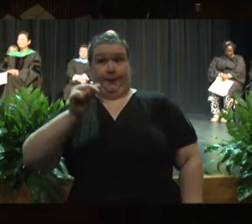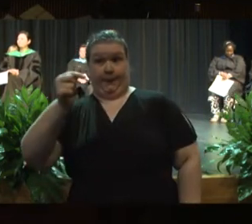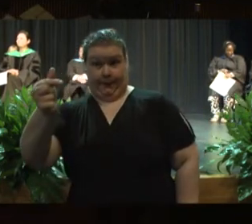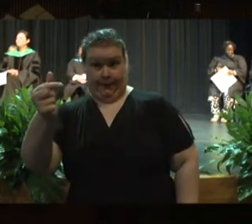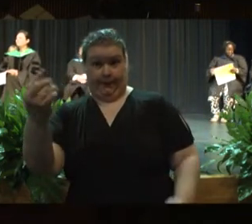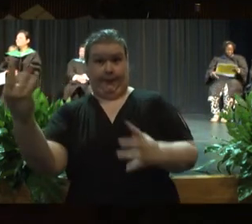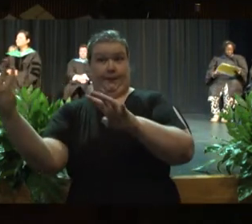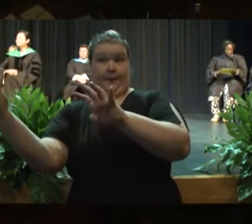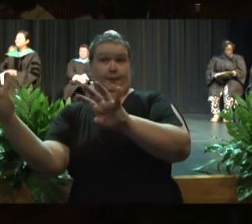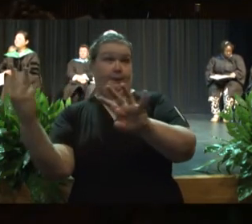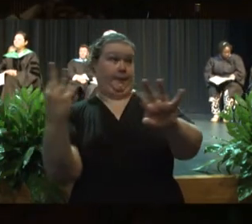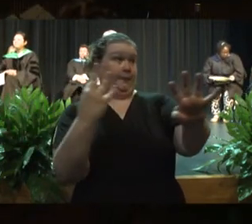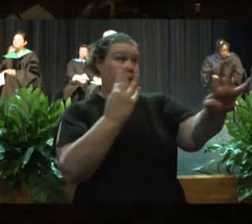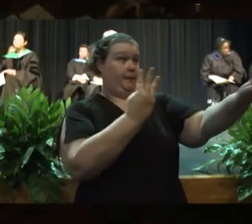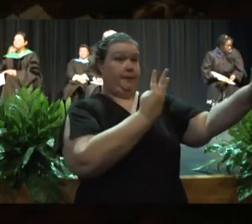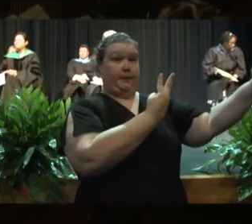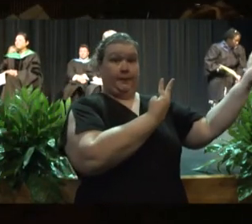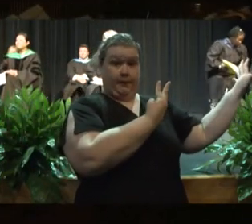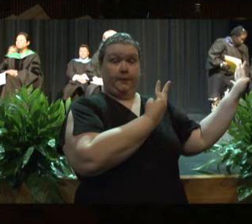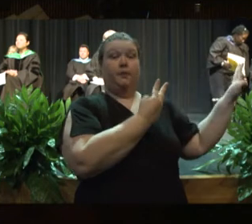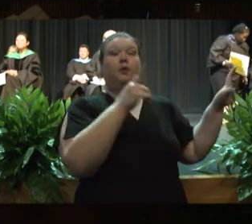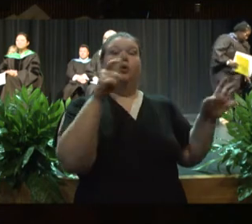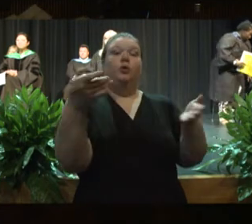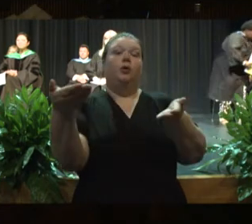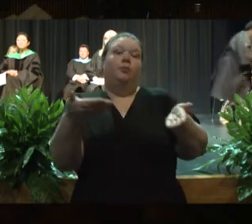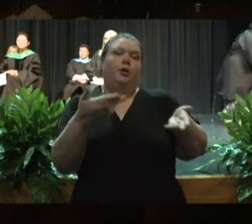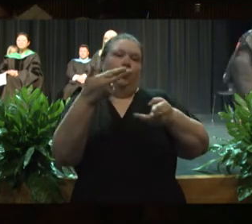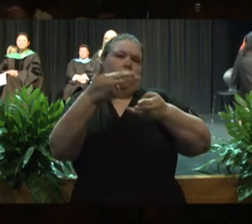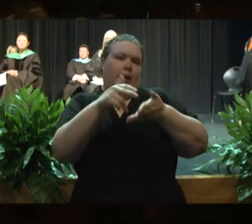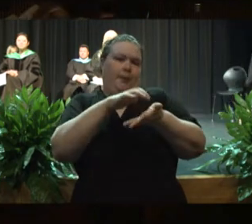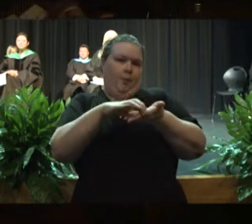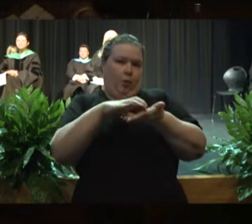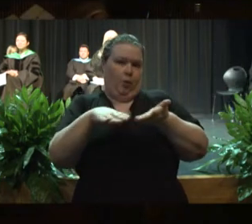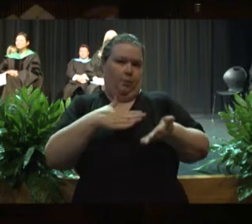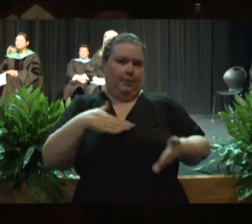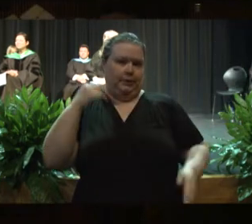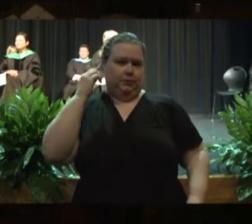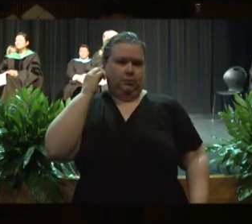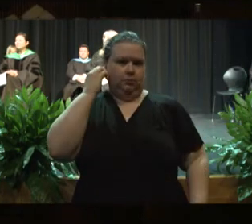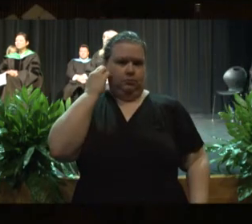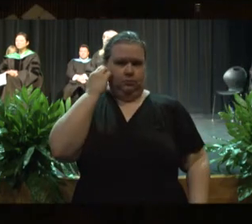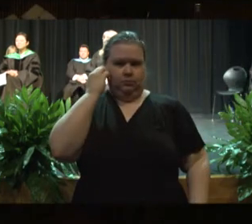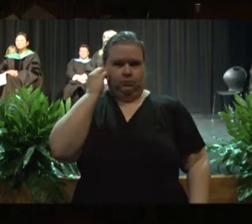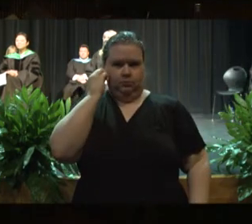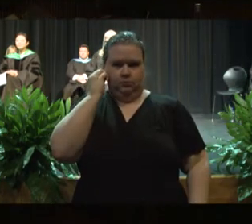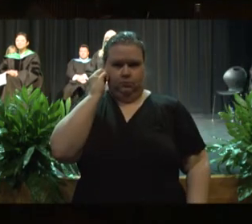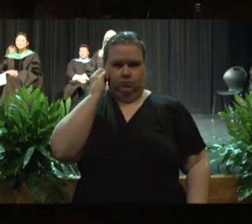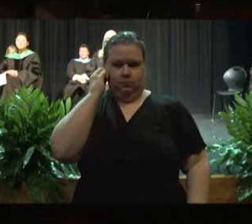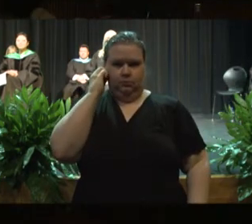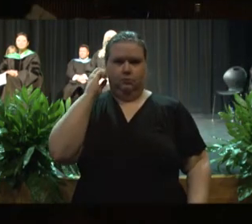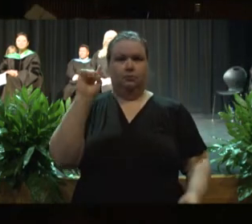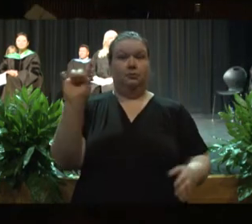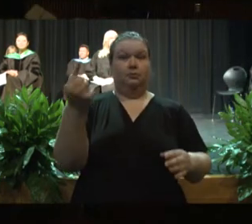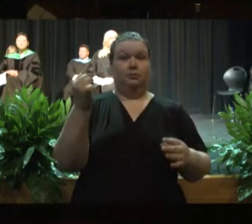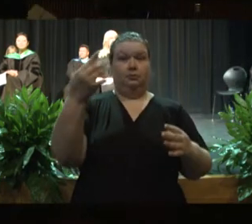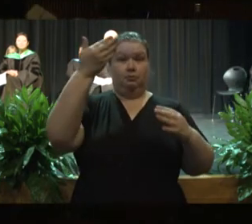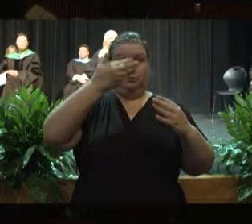turn to come to the stage, please be sure to bring your name card with you. The first